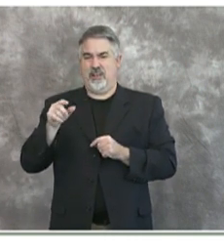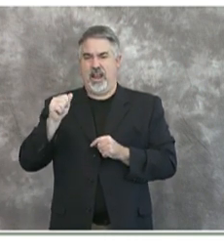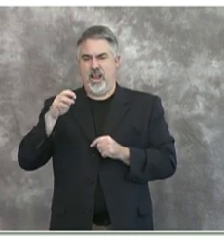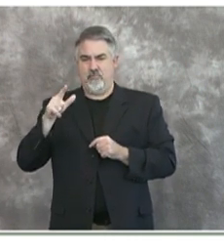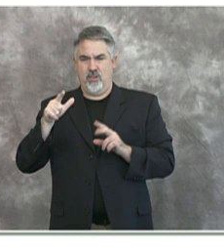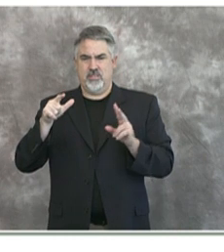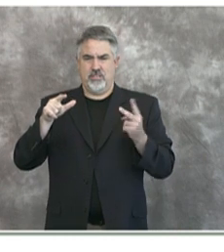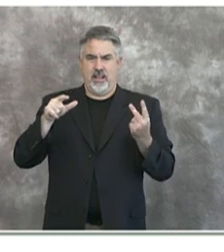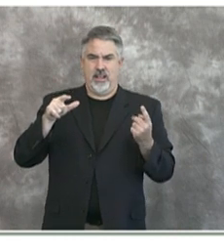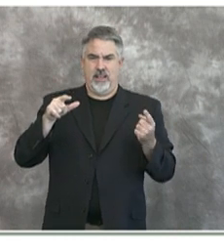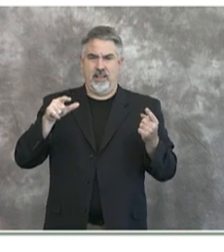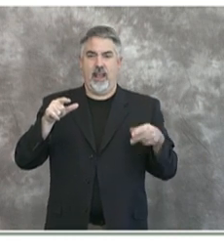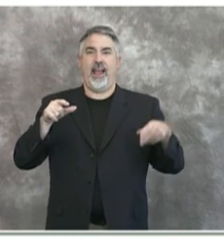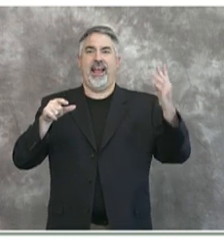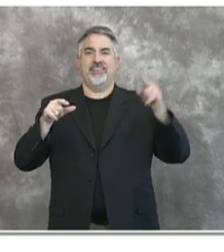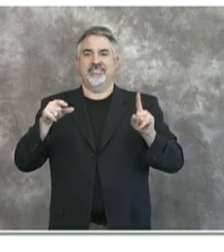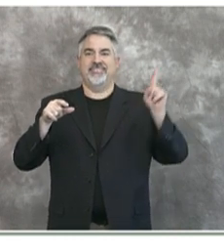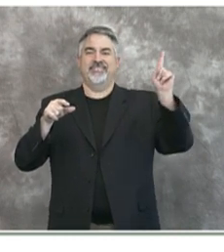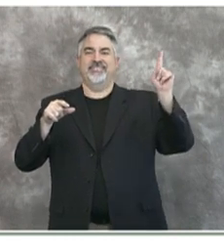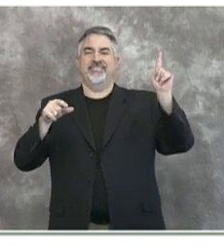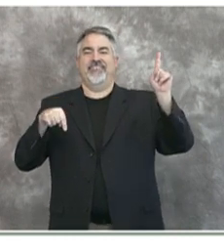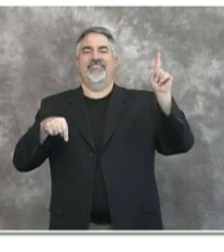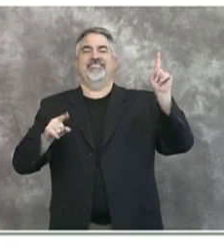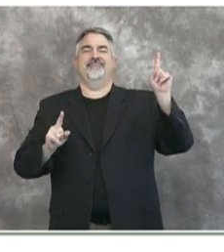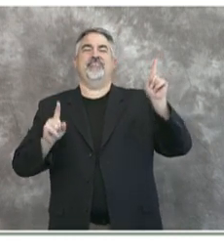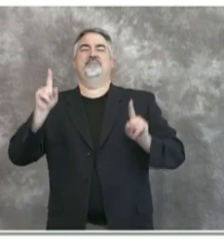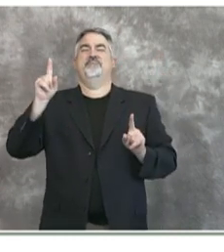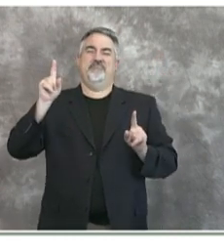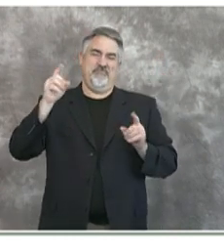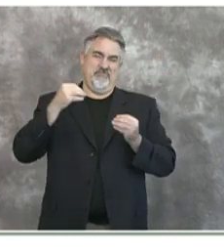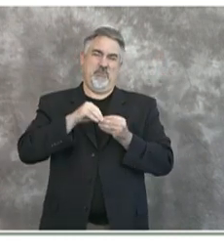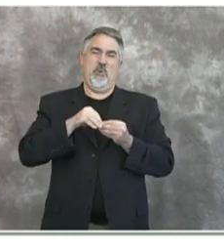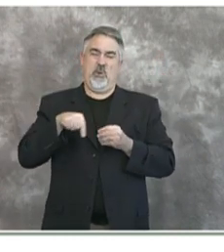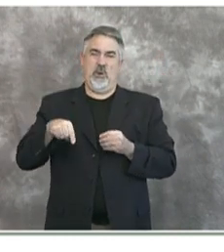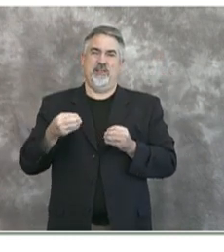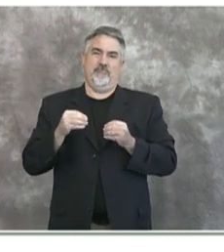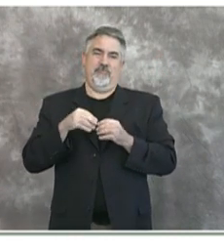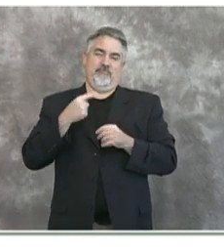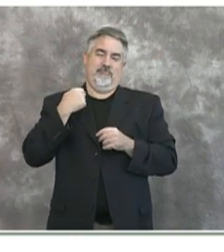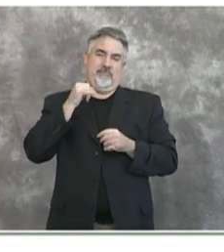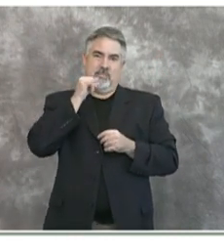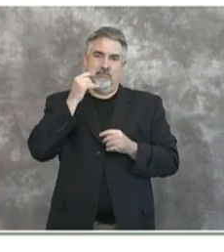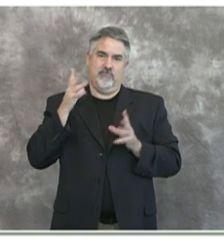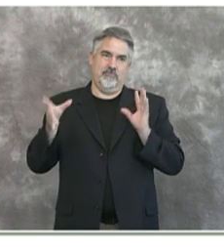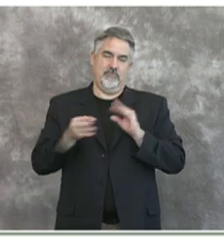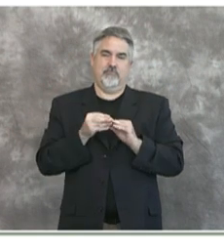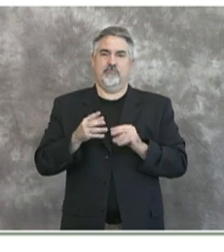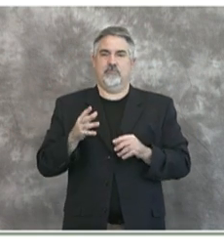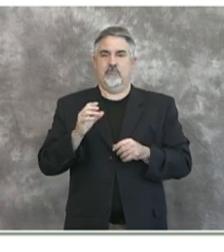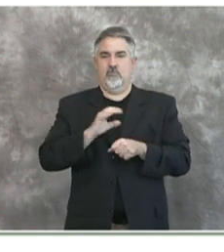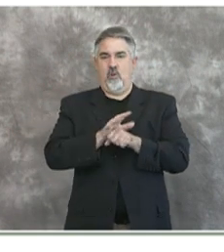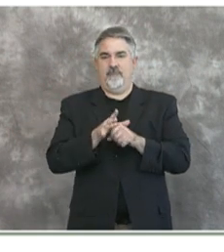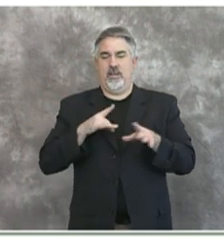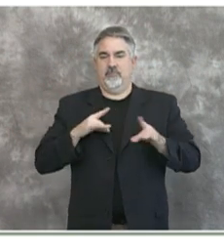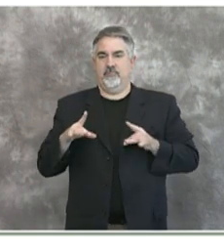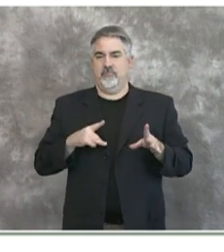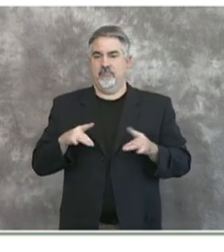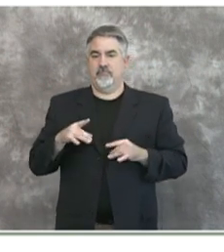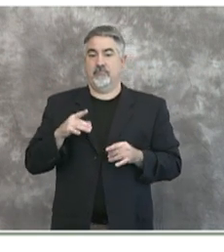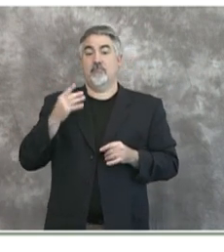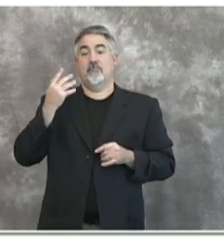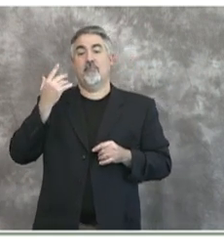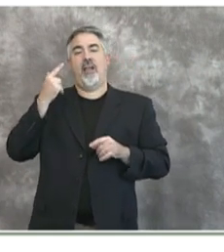single-day high of 146. Next slide on testing capacity, you'll see that we did have a significant increase in